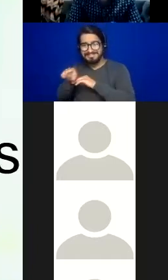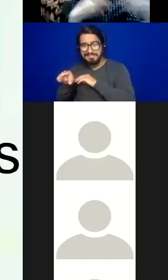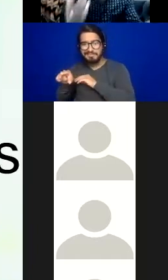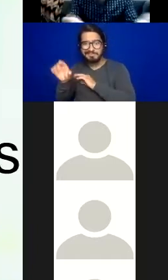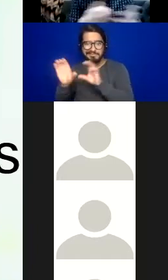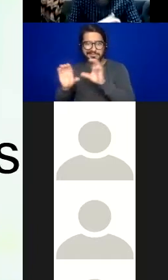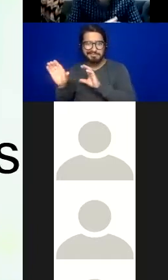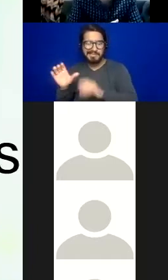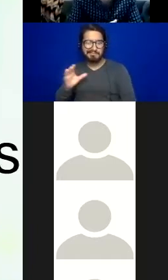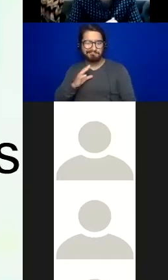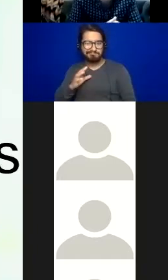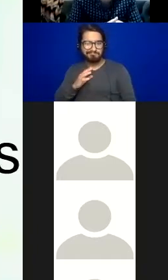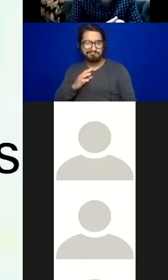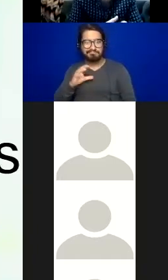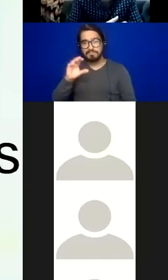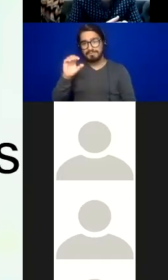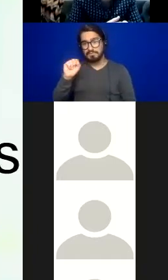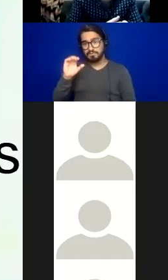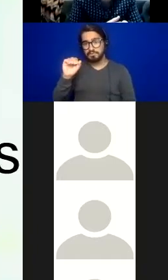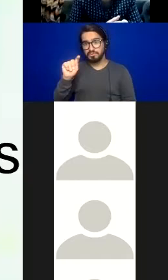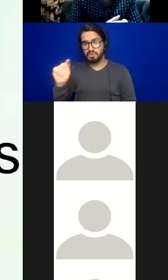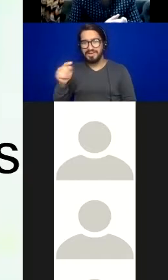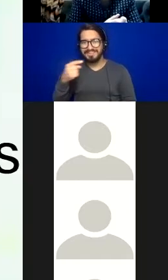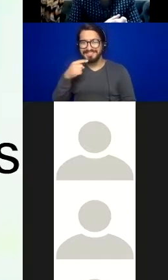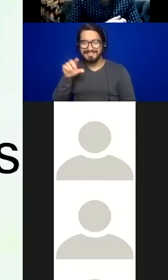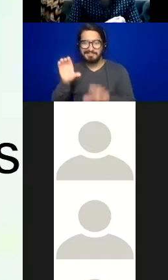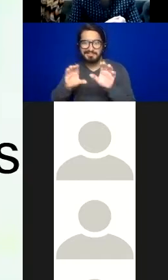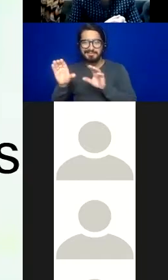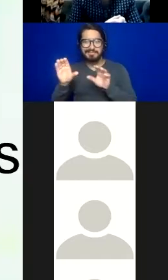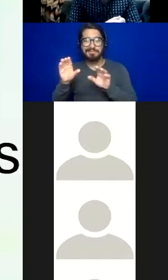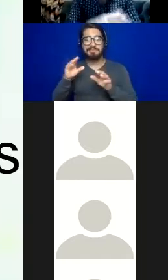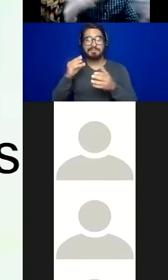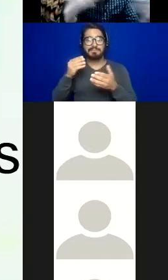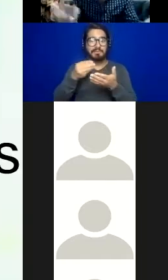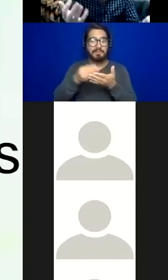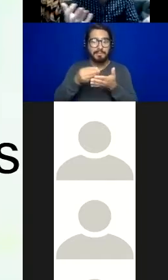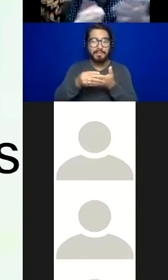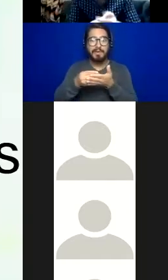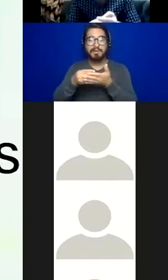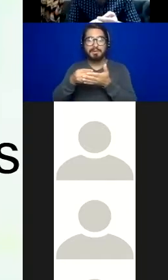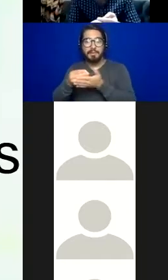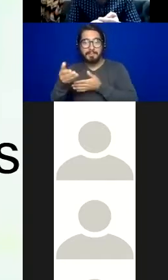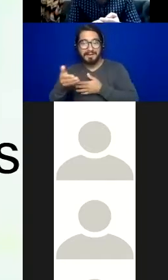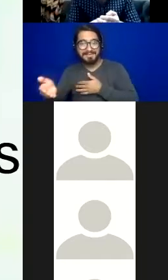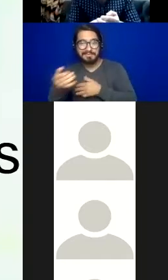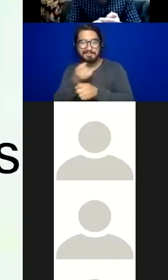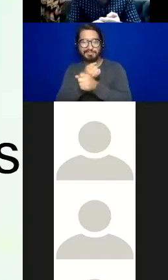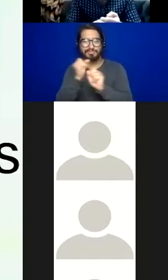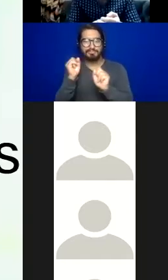yeah, and so Scott, I think you said, having to make money and buy things to survive, but wanting to end capitalism.